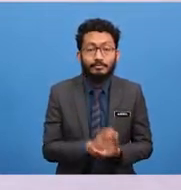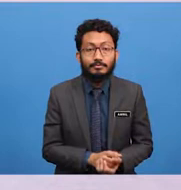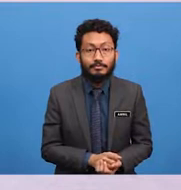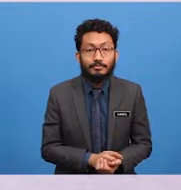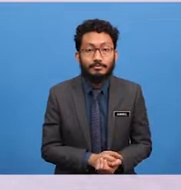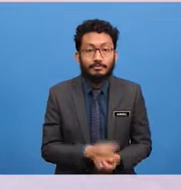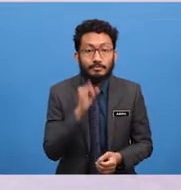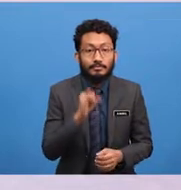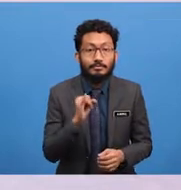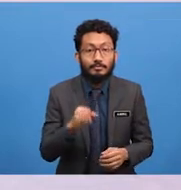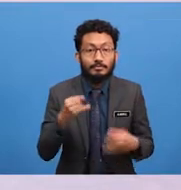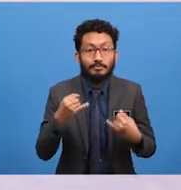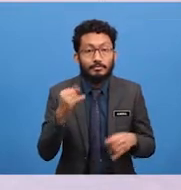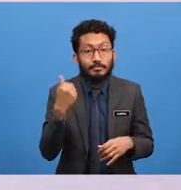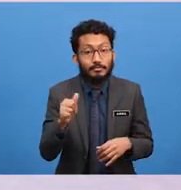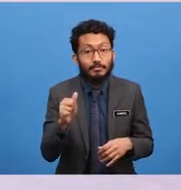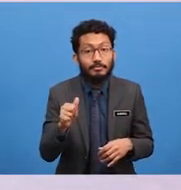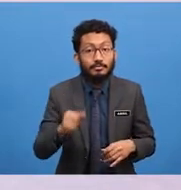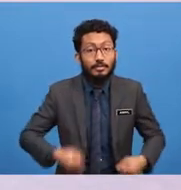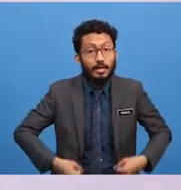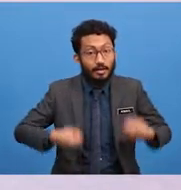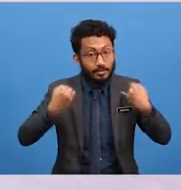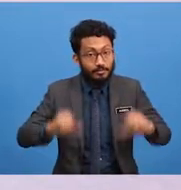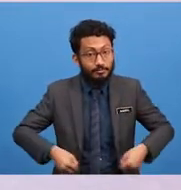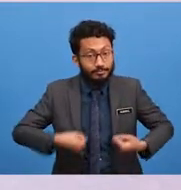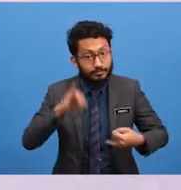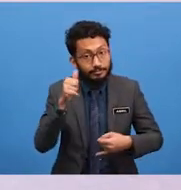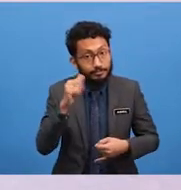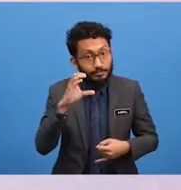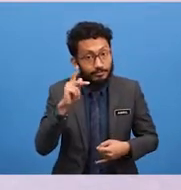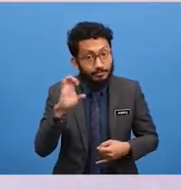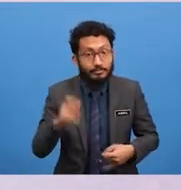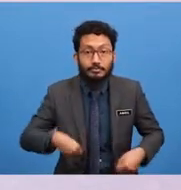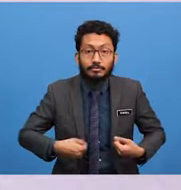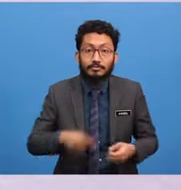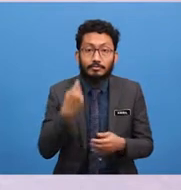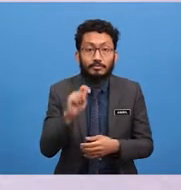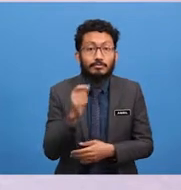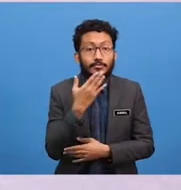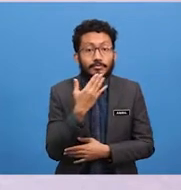a jacket. Can you tell me the color of the jacket?